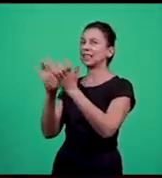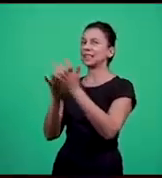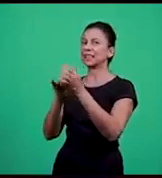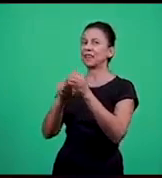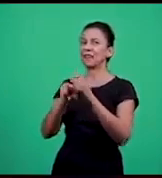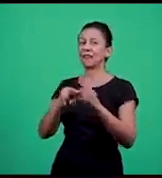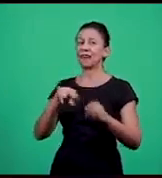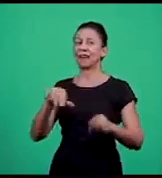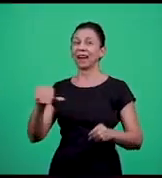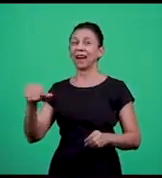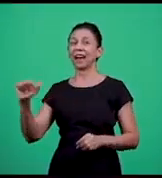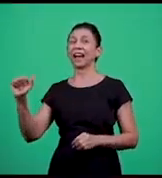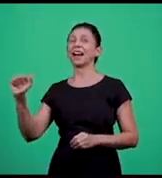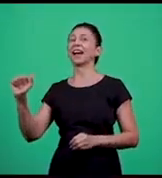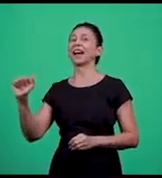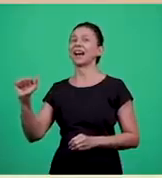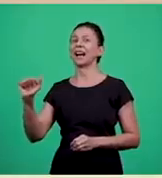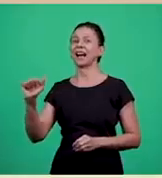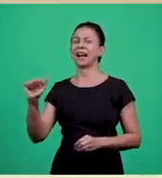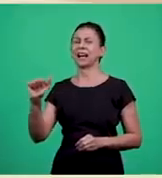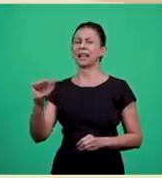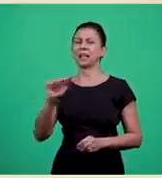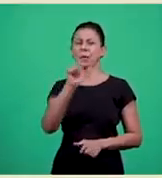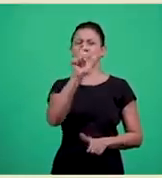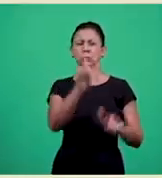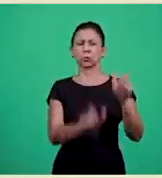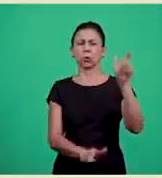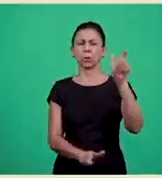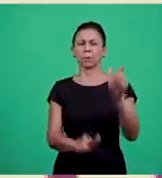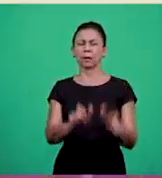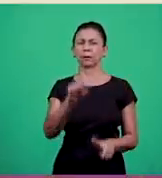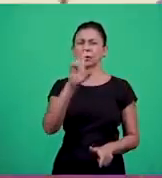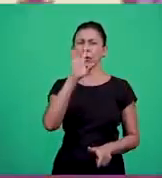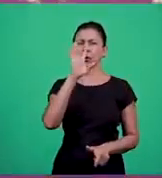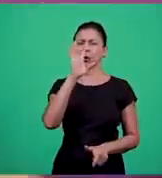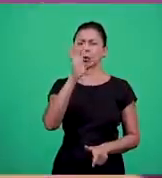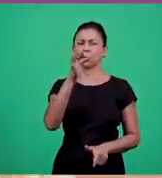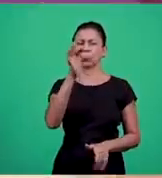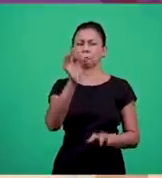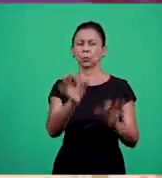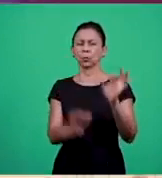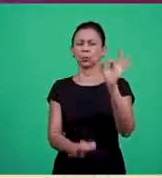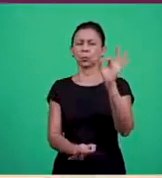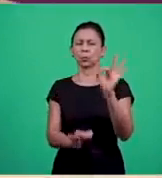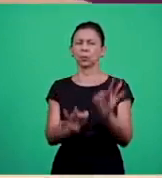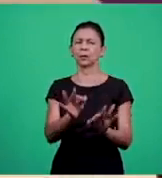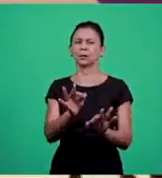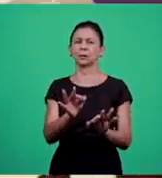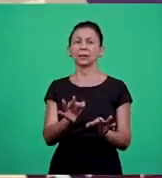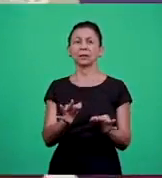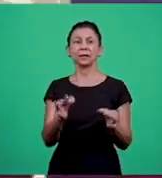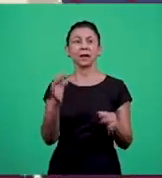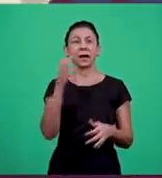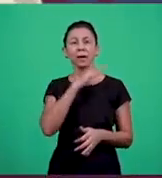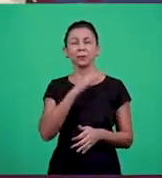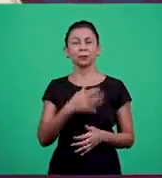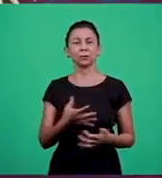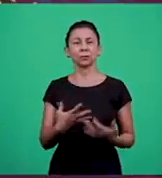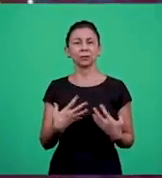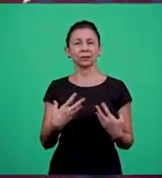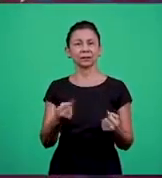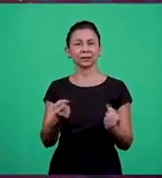The day of the Lord will come, with judgment on all evil. Come